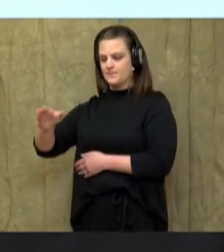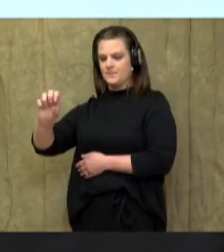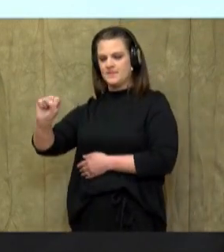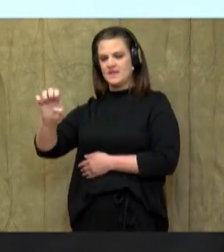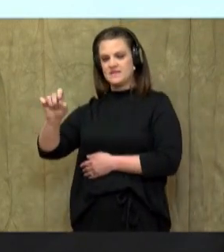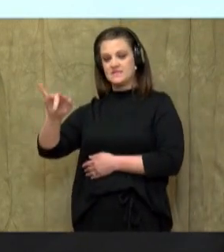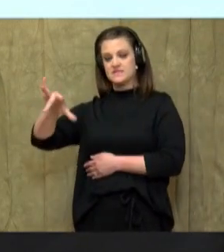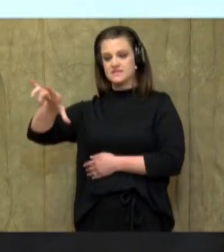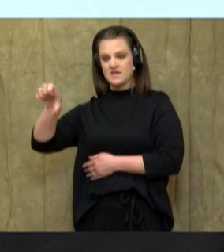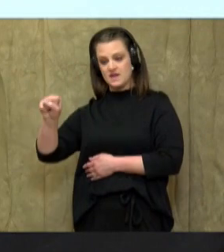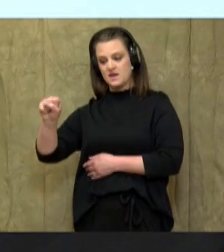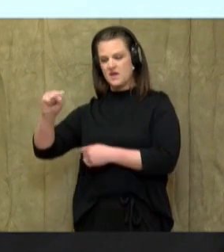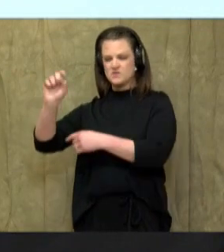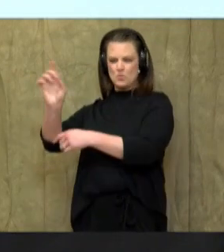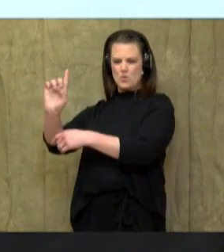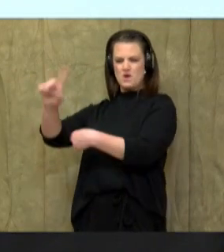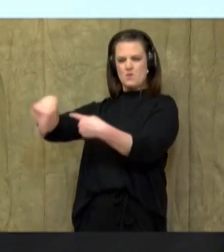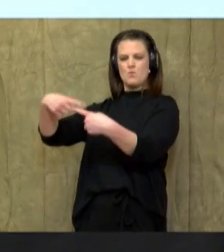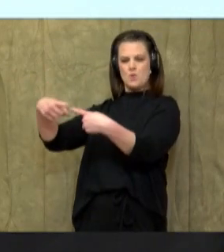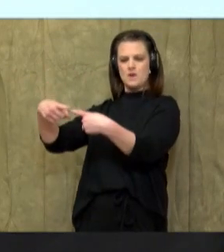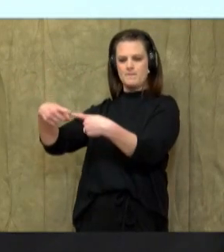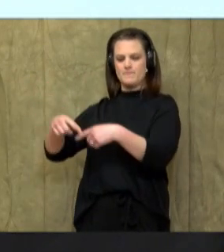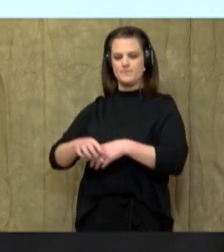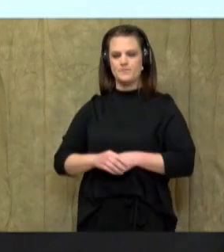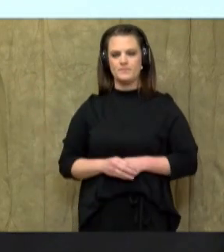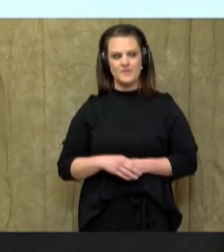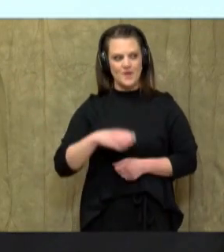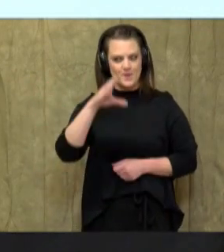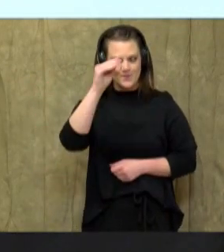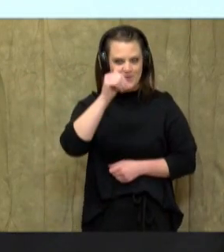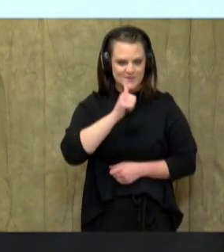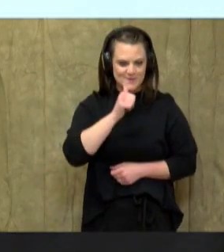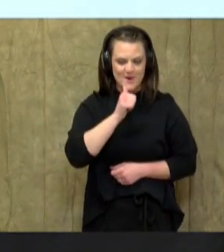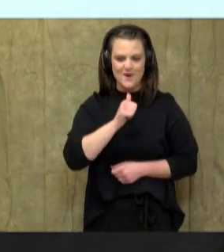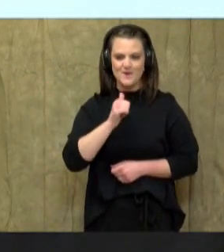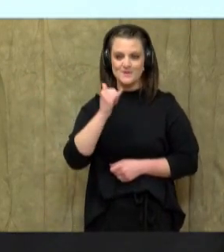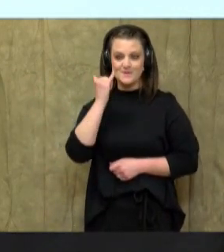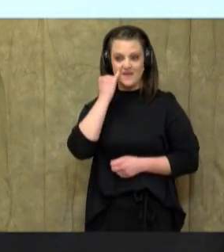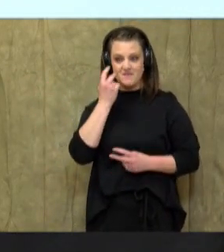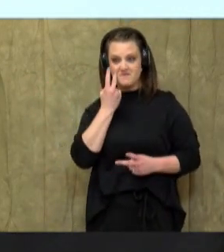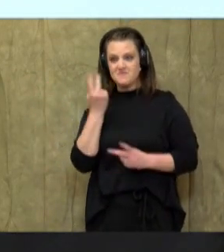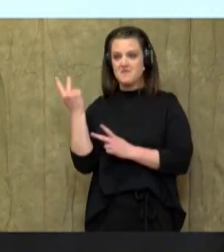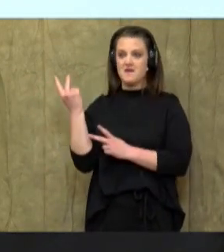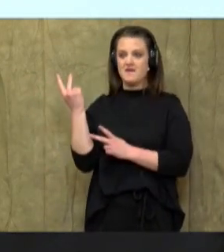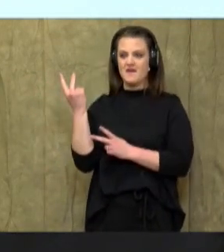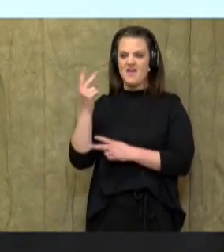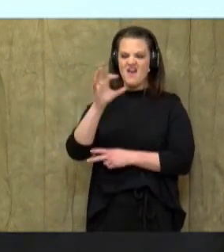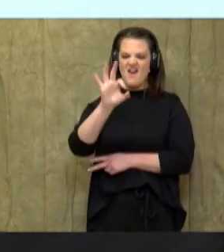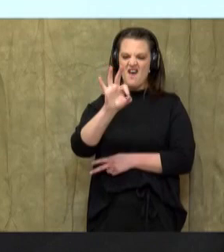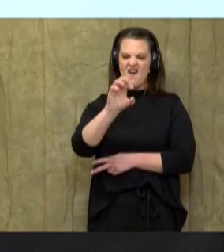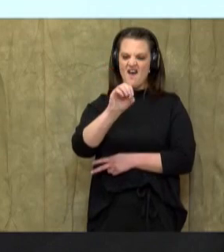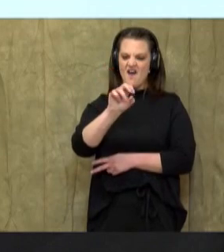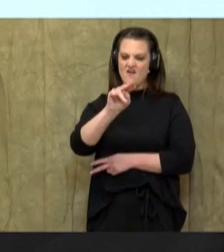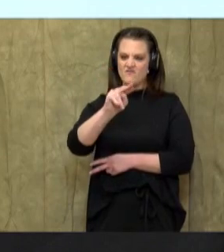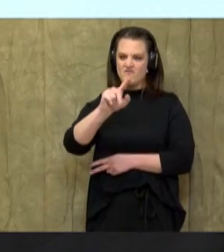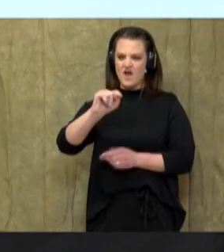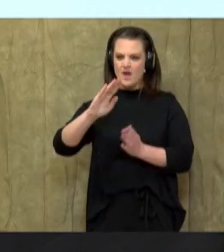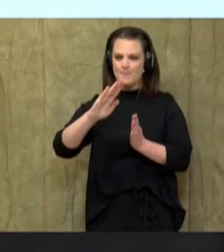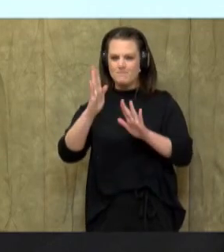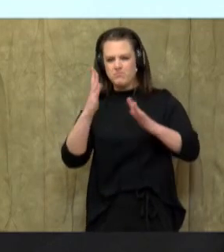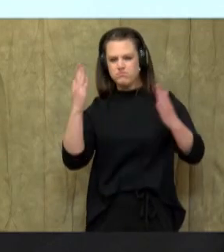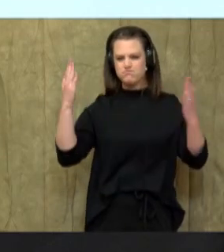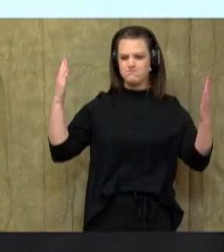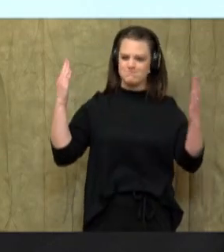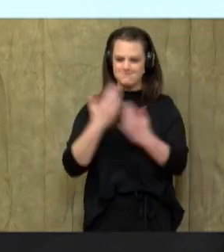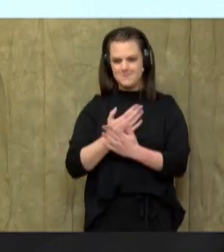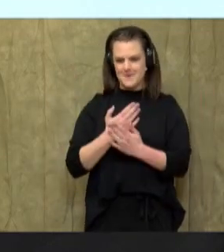where and the when. And boys and girls, if you'll look, I changed the font. I made it